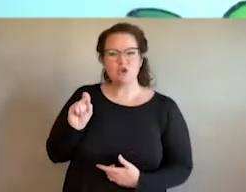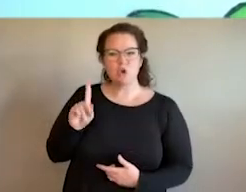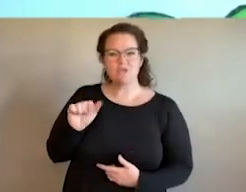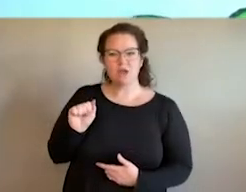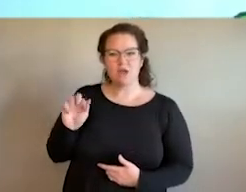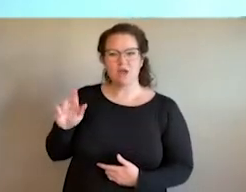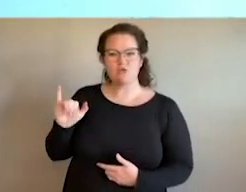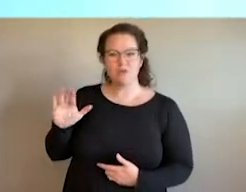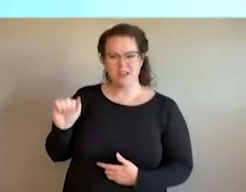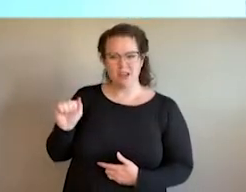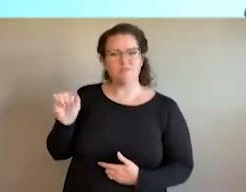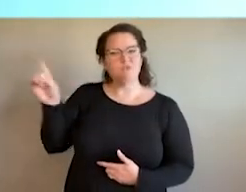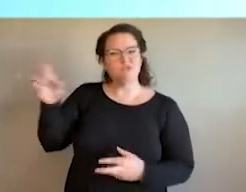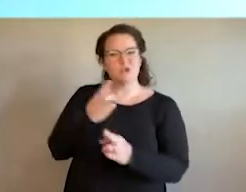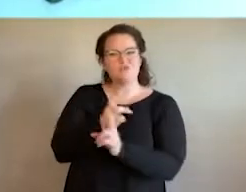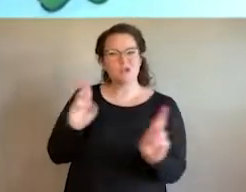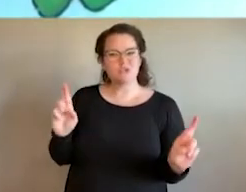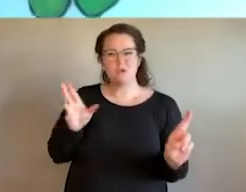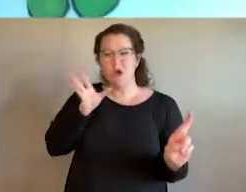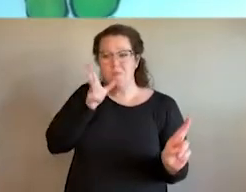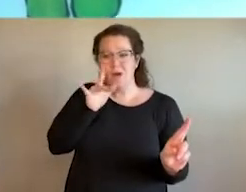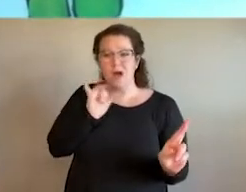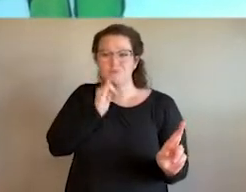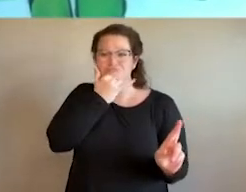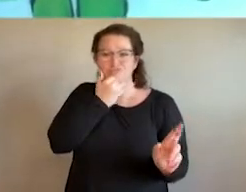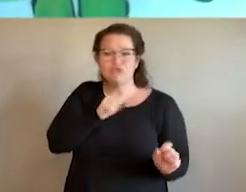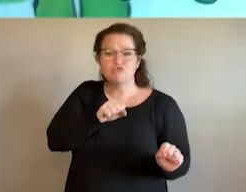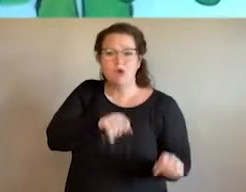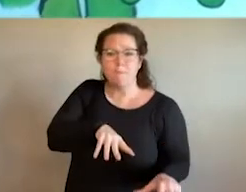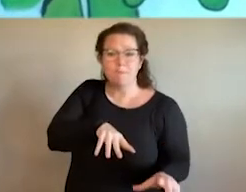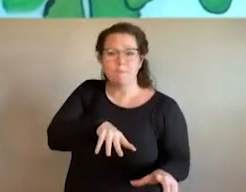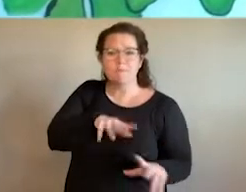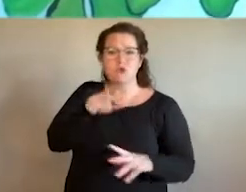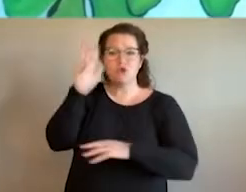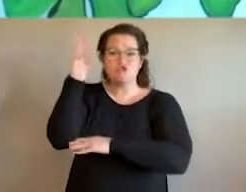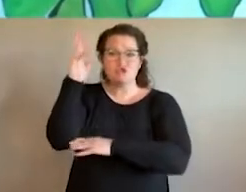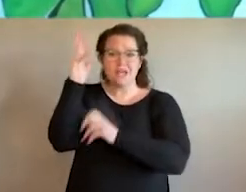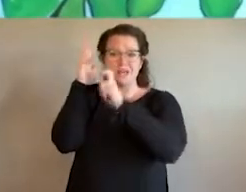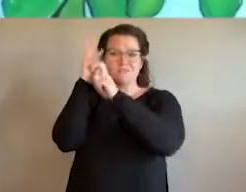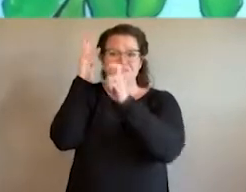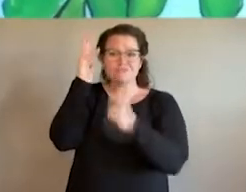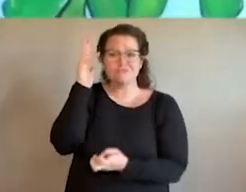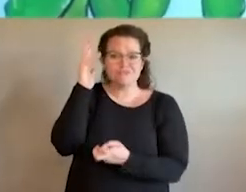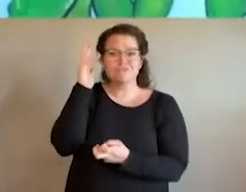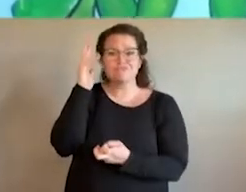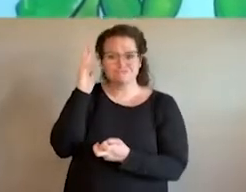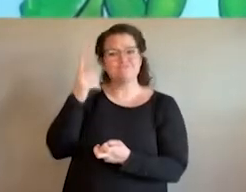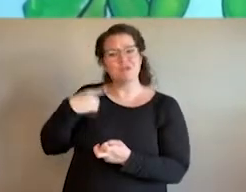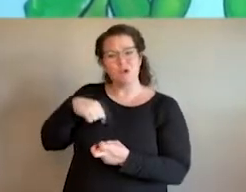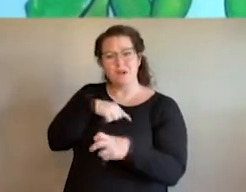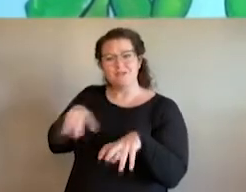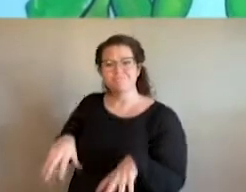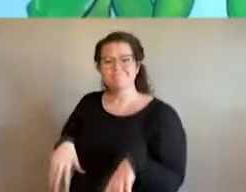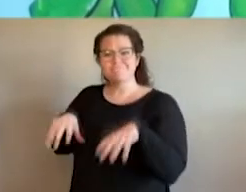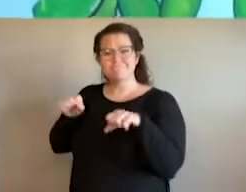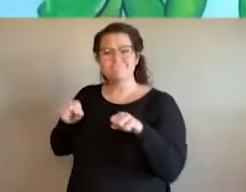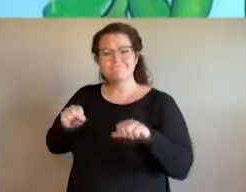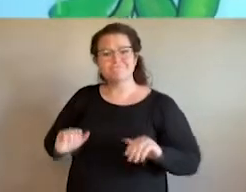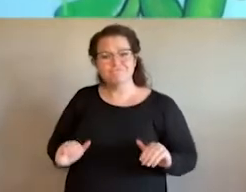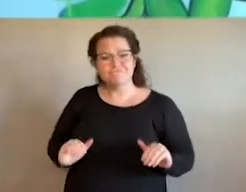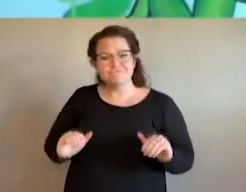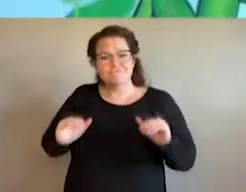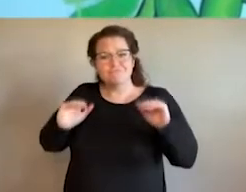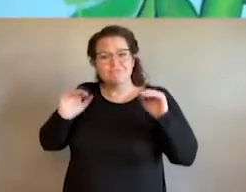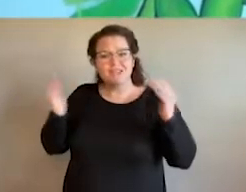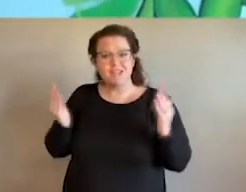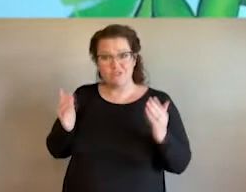rescue. Her mom dropped her from a tree when she was a baby, and so that's how we got her, and we've been raising her here ever since. These guys sleep